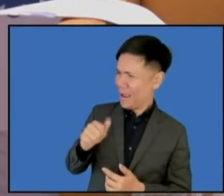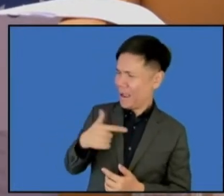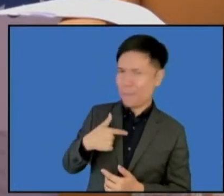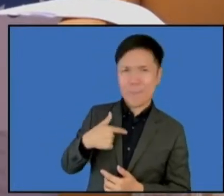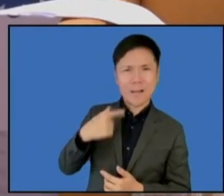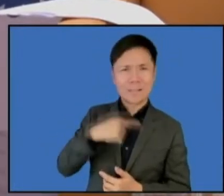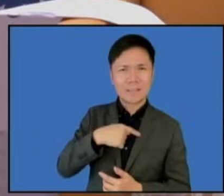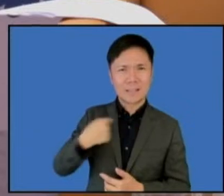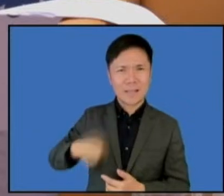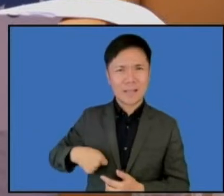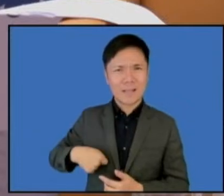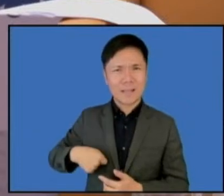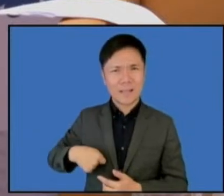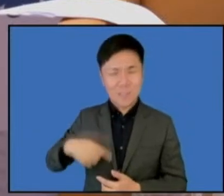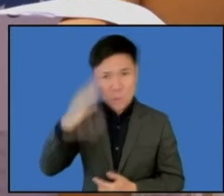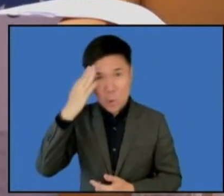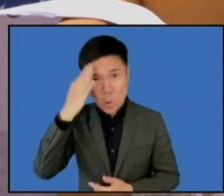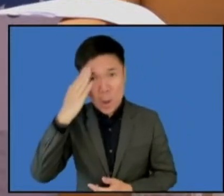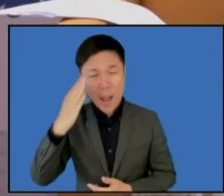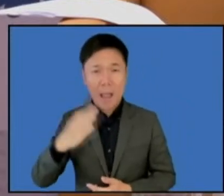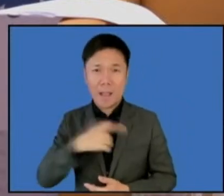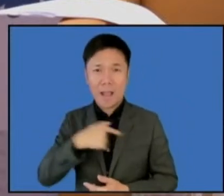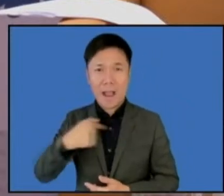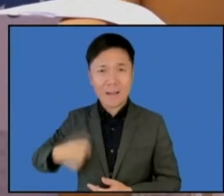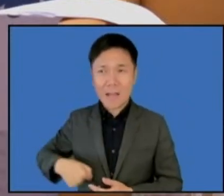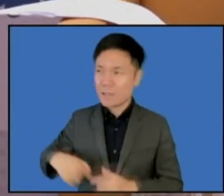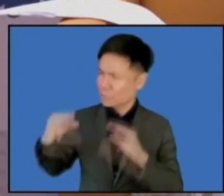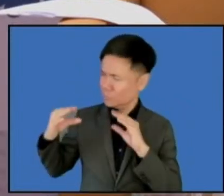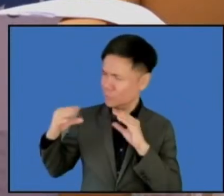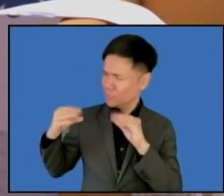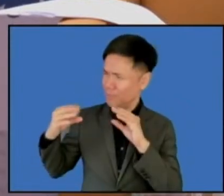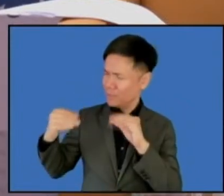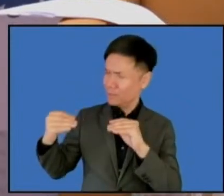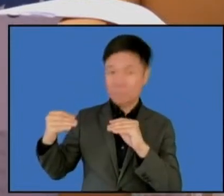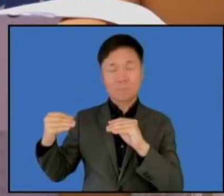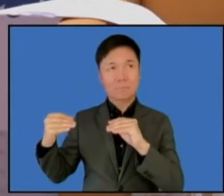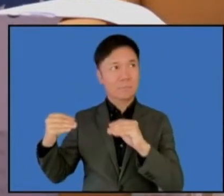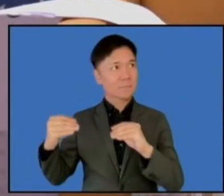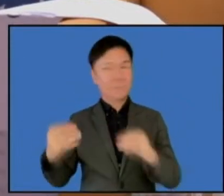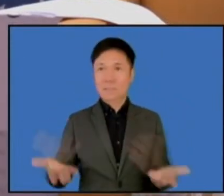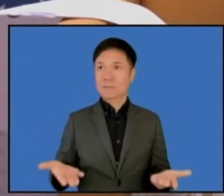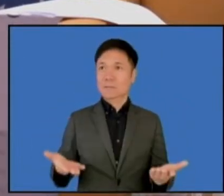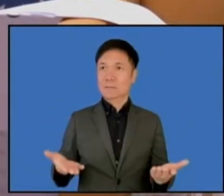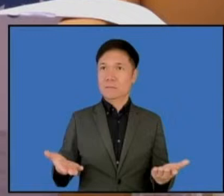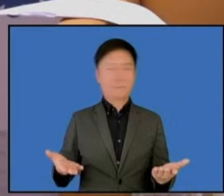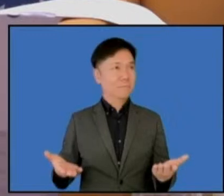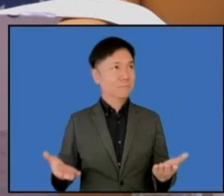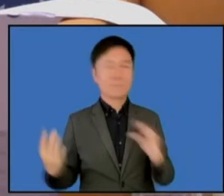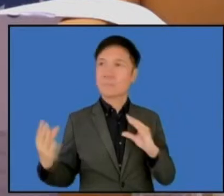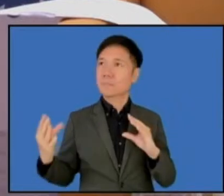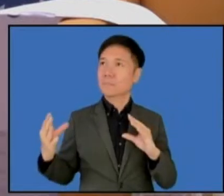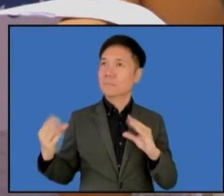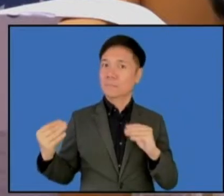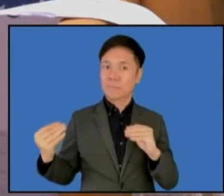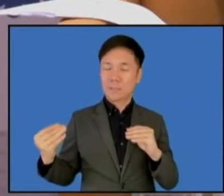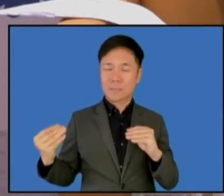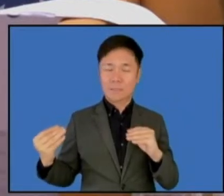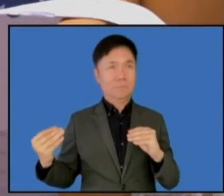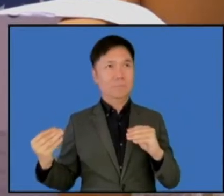Ngaya Hakangin, if you know Hakka. And to be able to speak that language in this space, it felt like I put a bit of my history